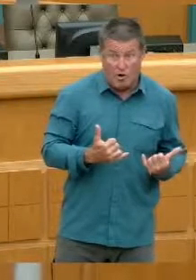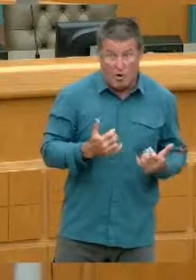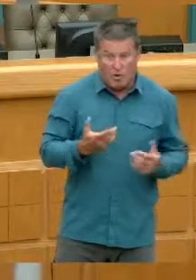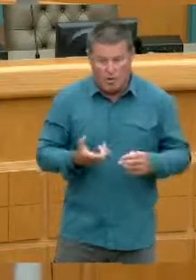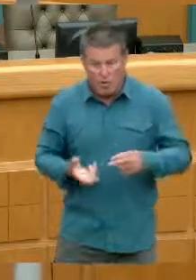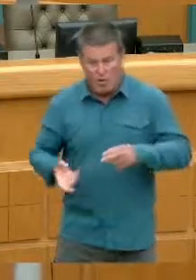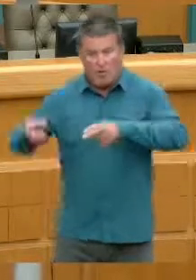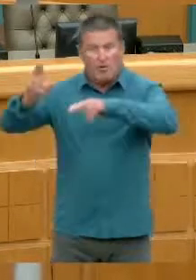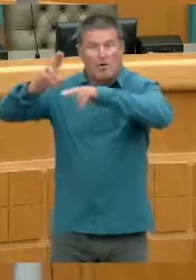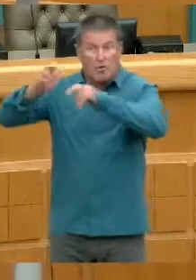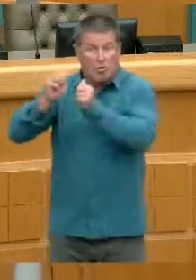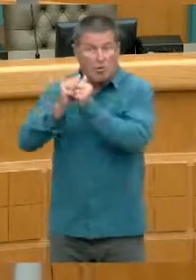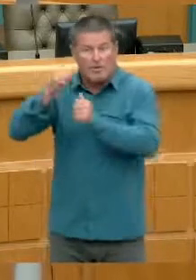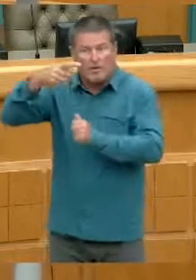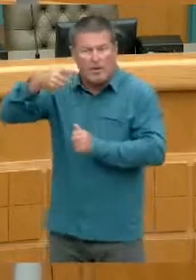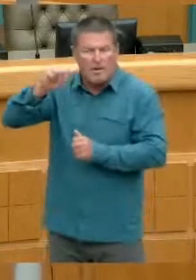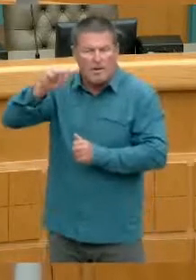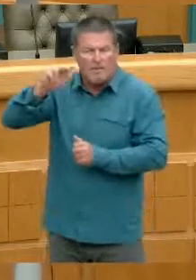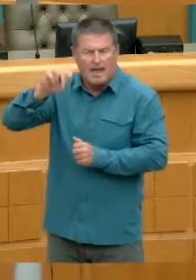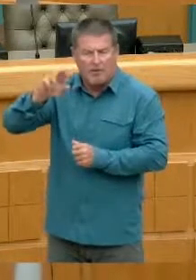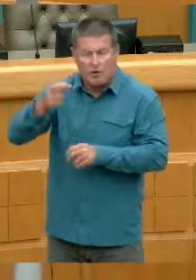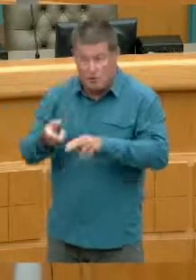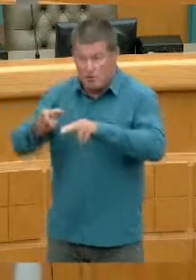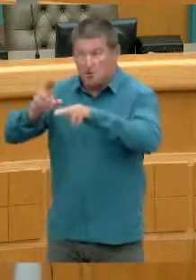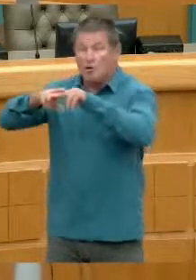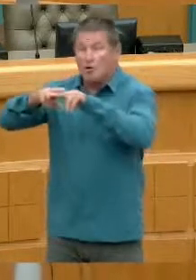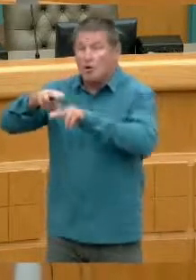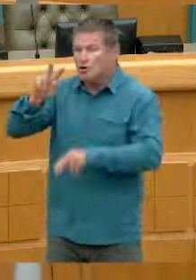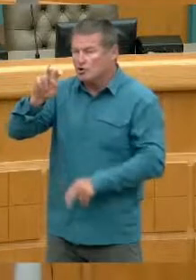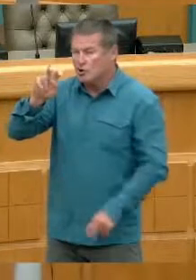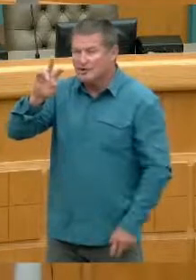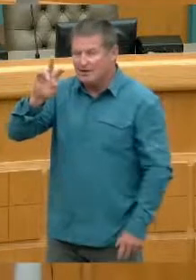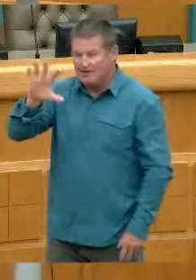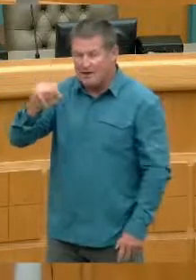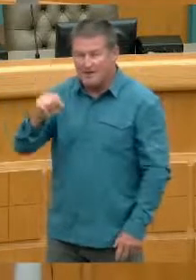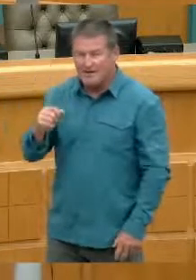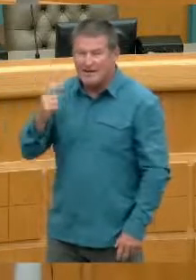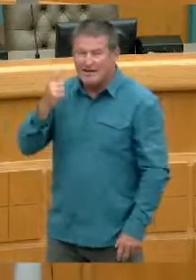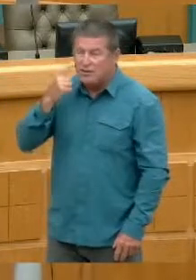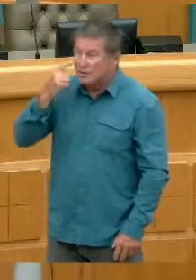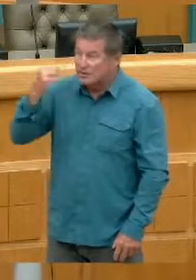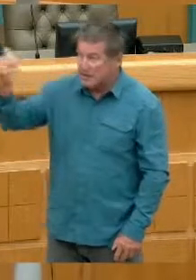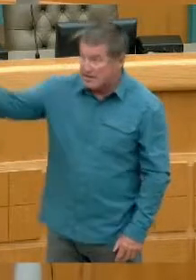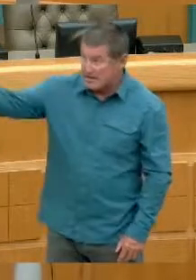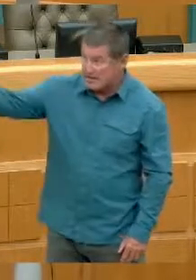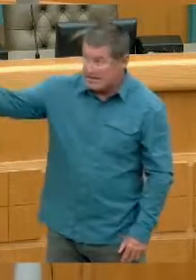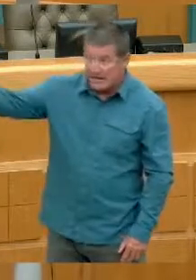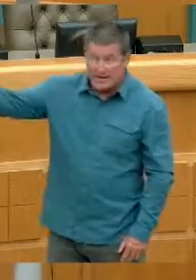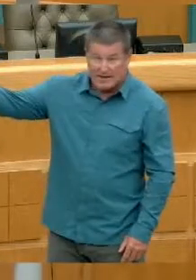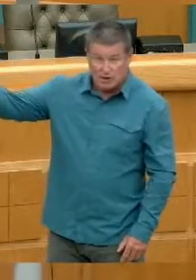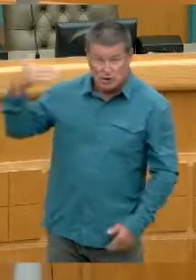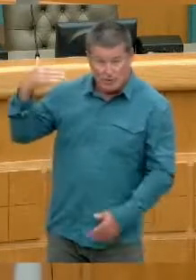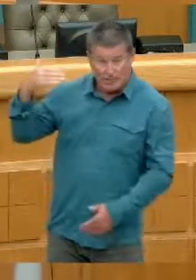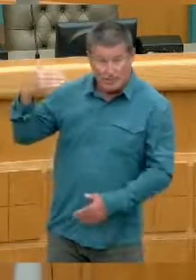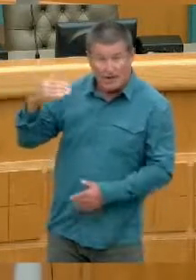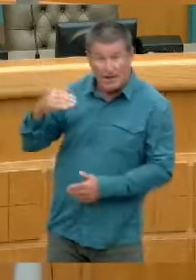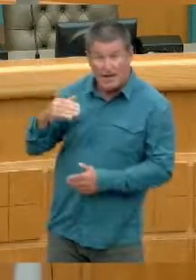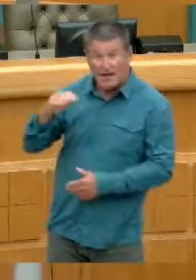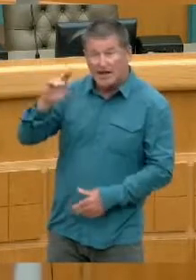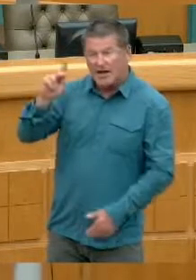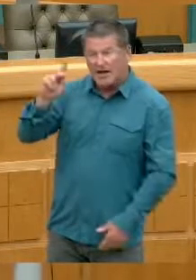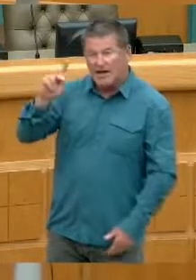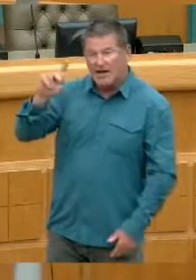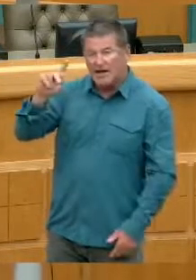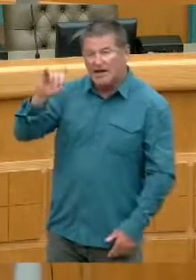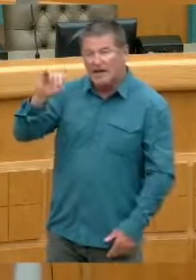tests per day. The kits needed for the Panther should be shipped out the last week in May from our vendor, and then it takes